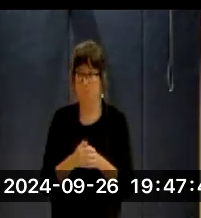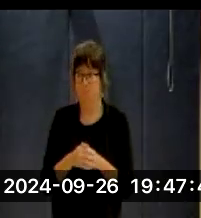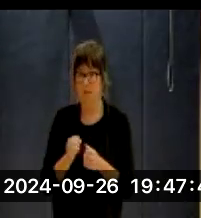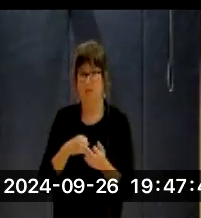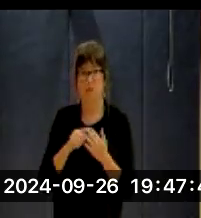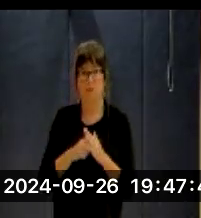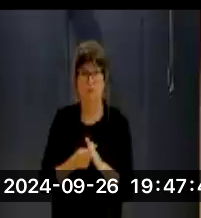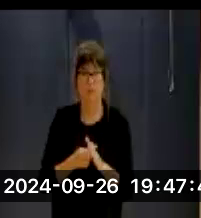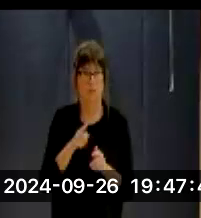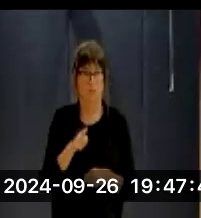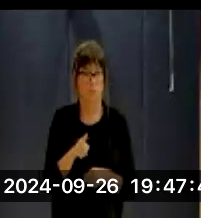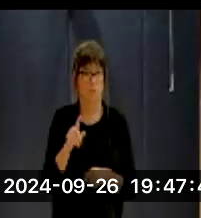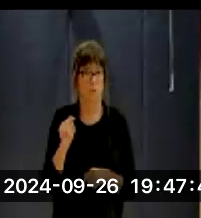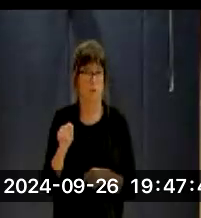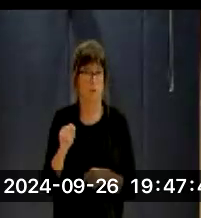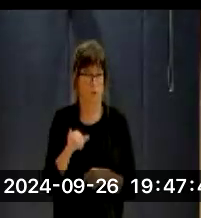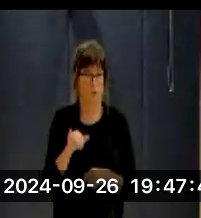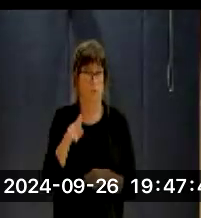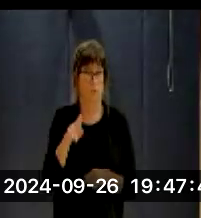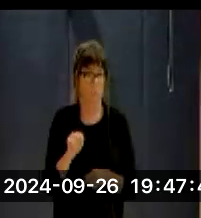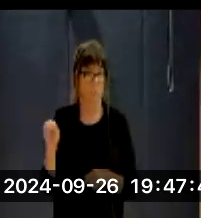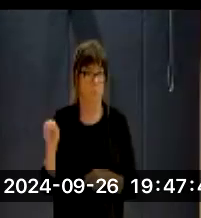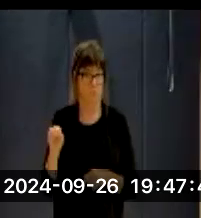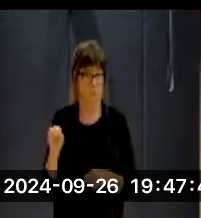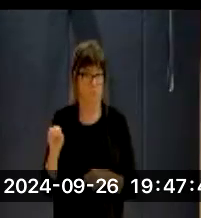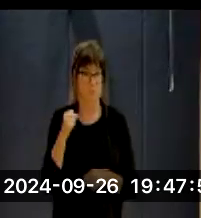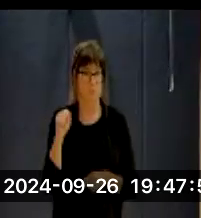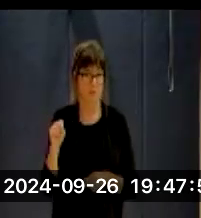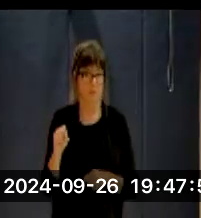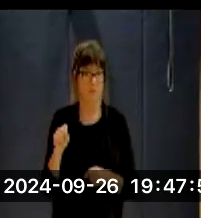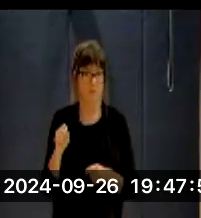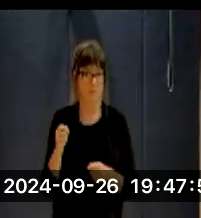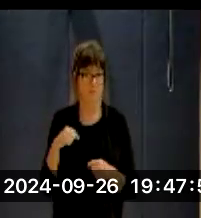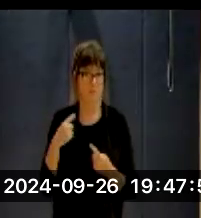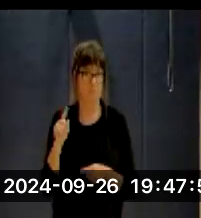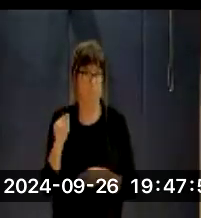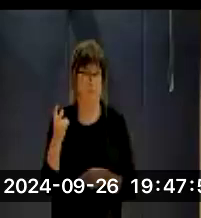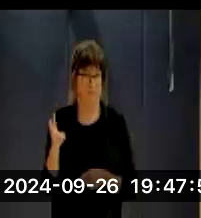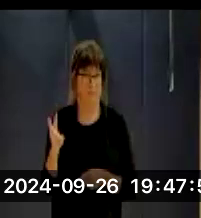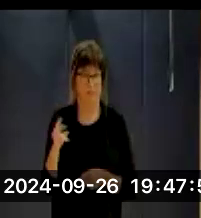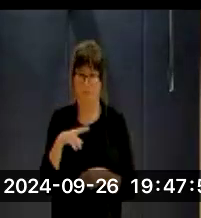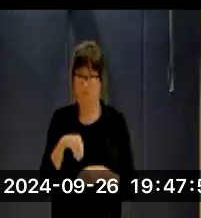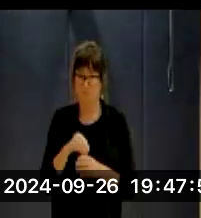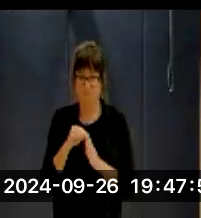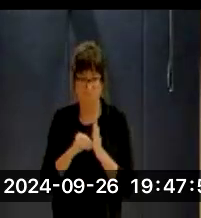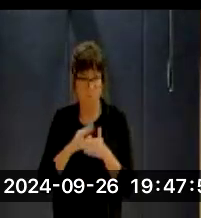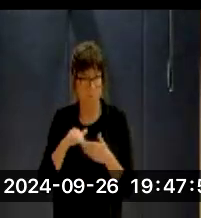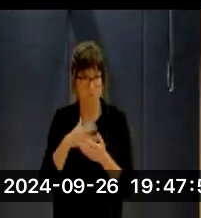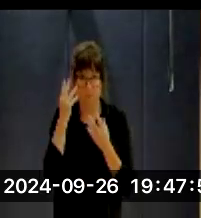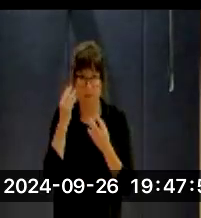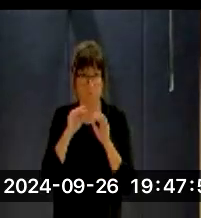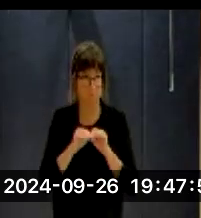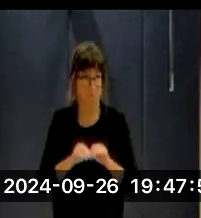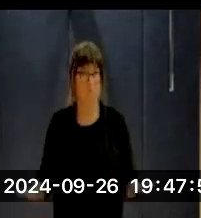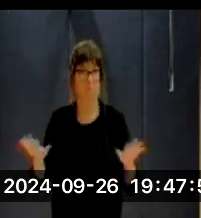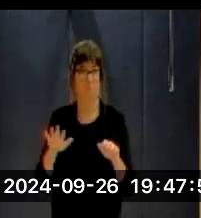movement in 2017, and I've been documenting and putting all this information out to the public. And it's